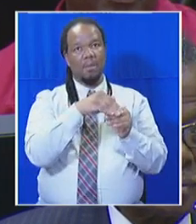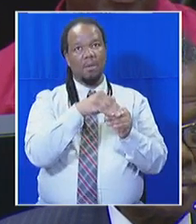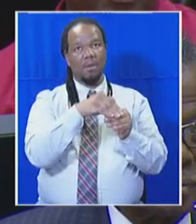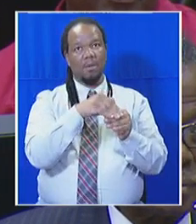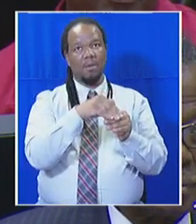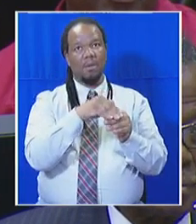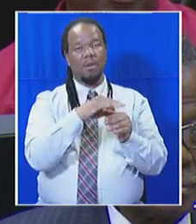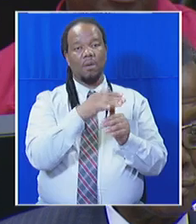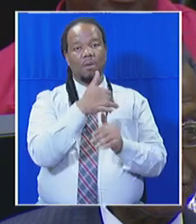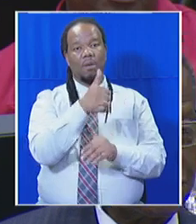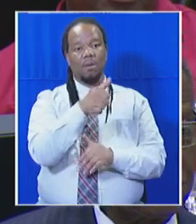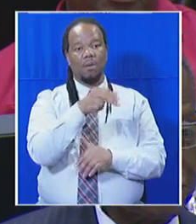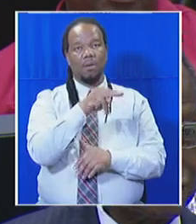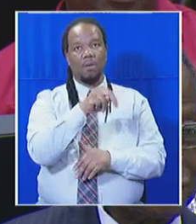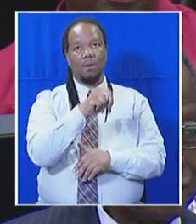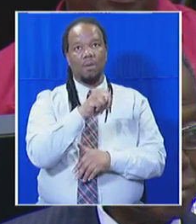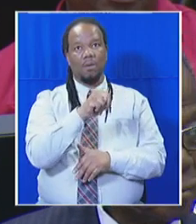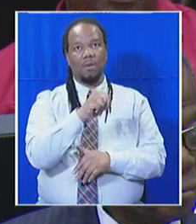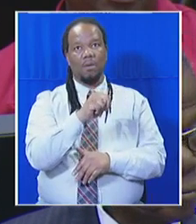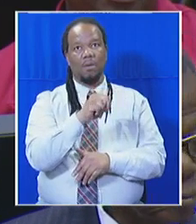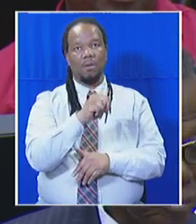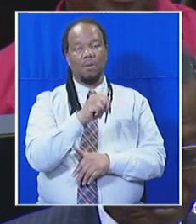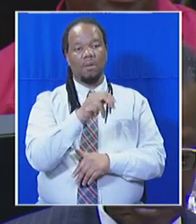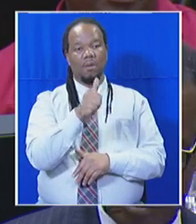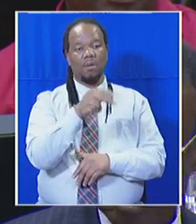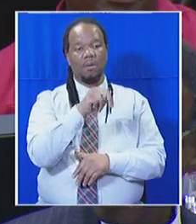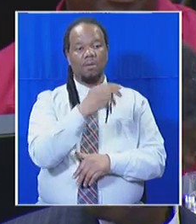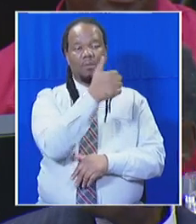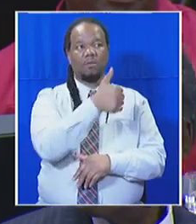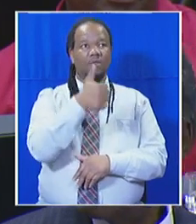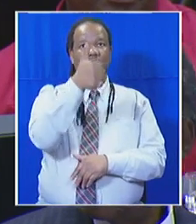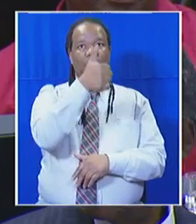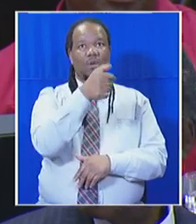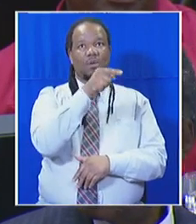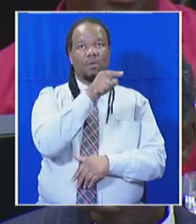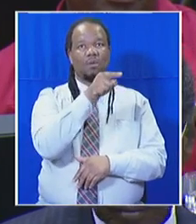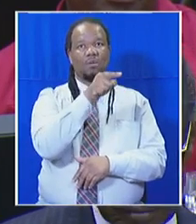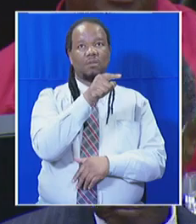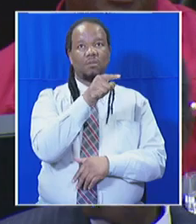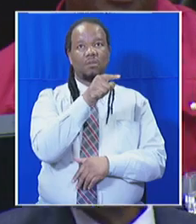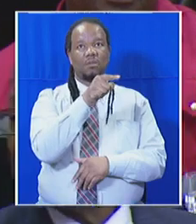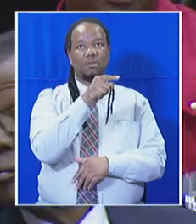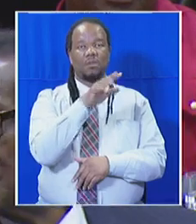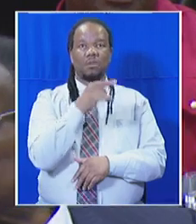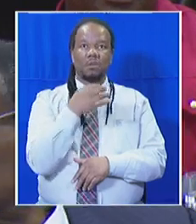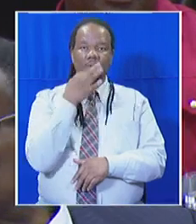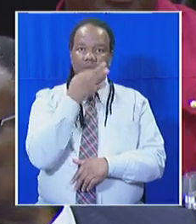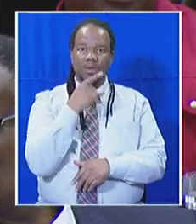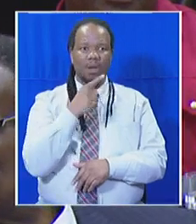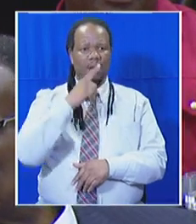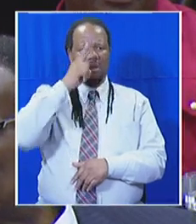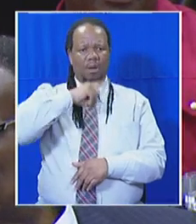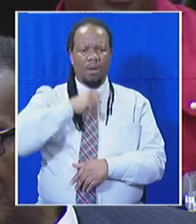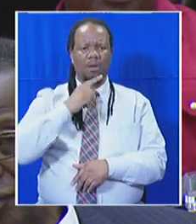chief whip of the ANC was speaking, he kept on saying it's a lie,